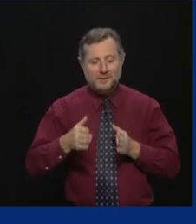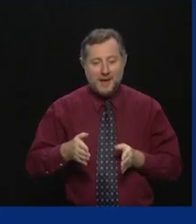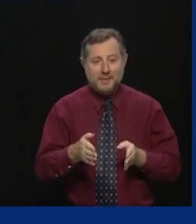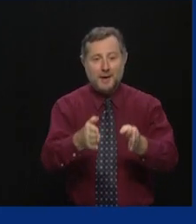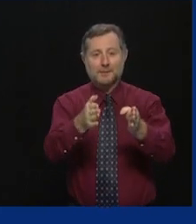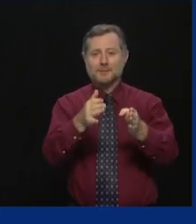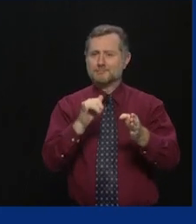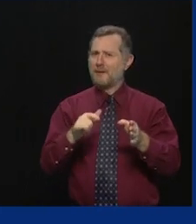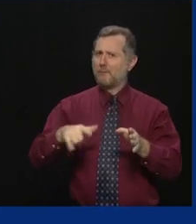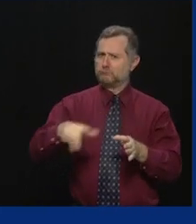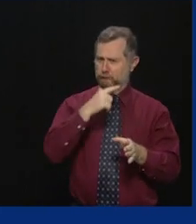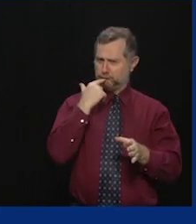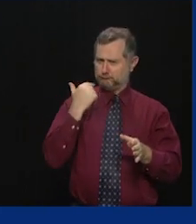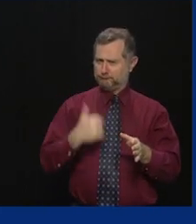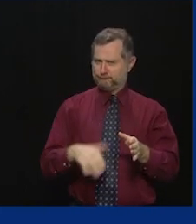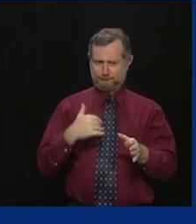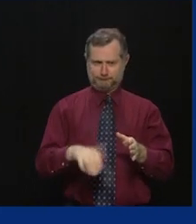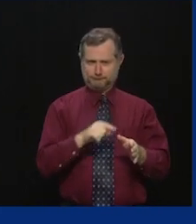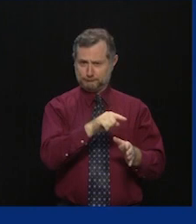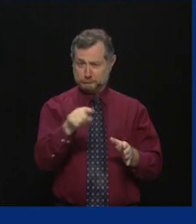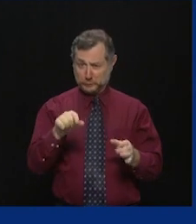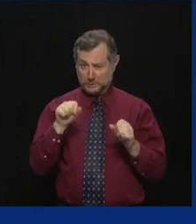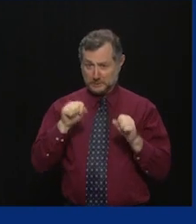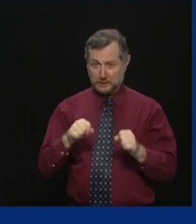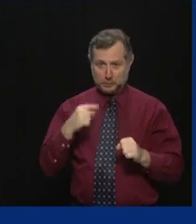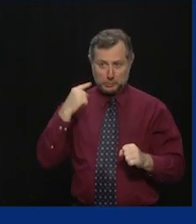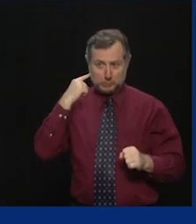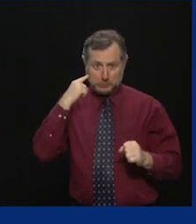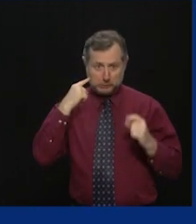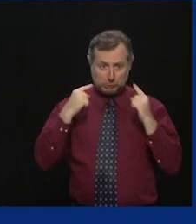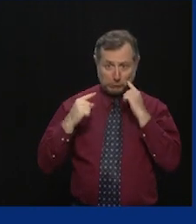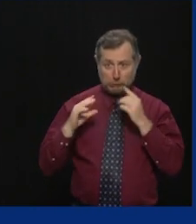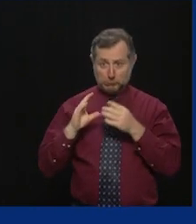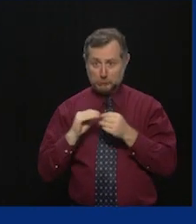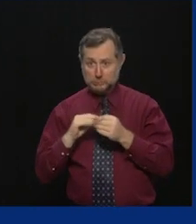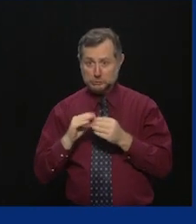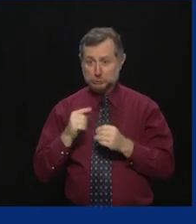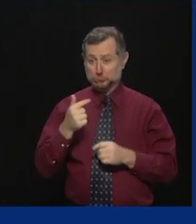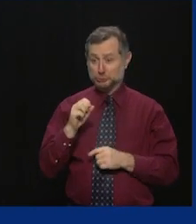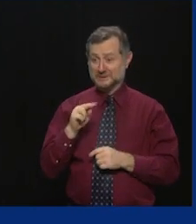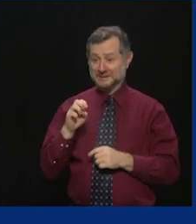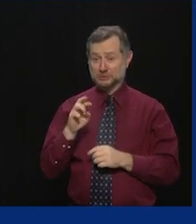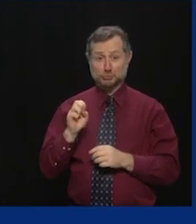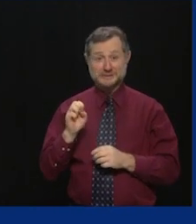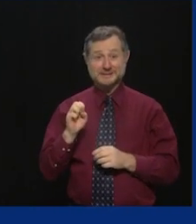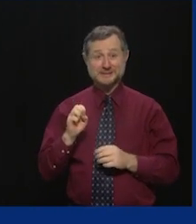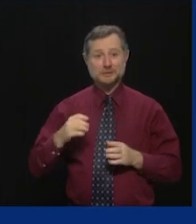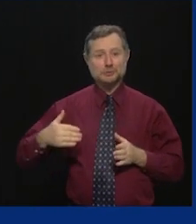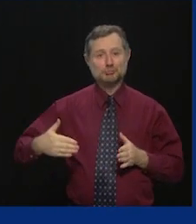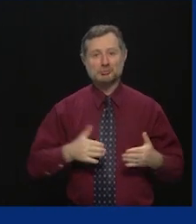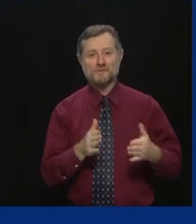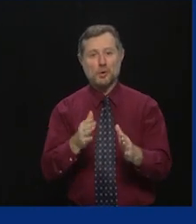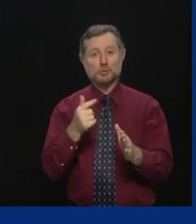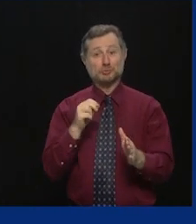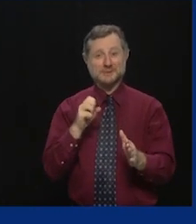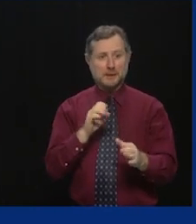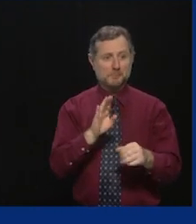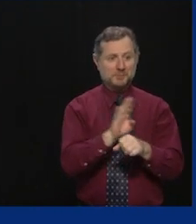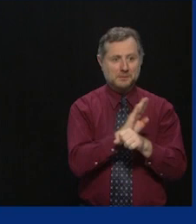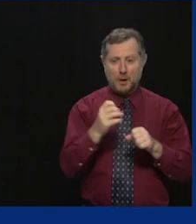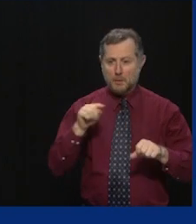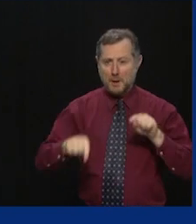River, just you can hear the sound of it, and know how this was a reason we could have textiles and manufacturing here because of the power of the